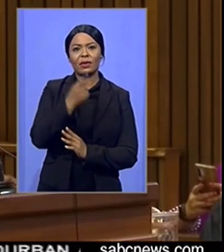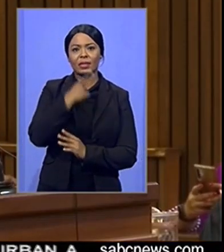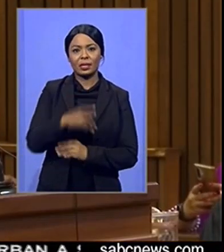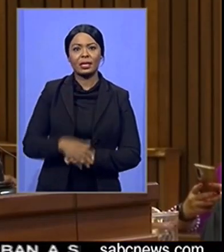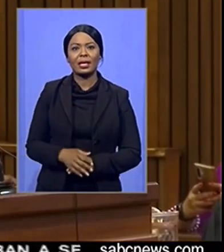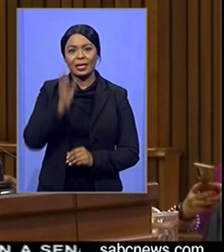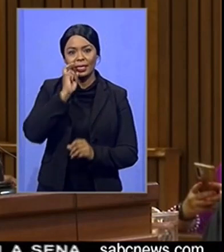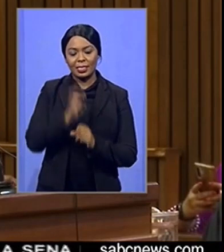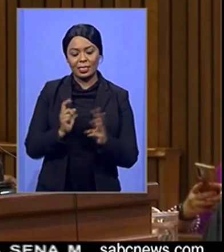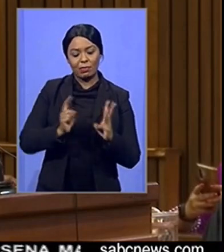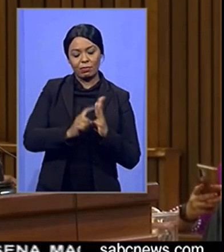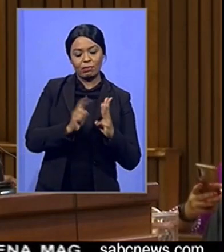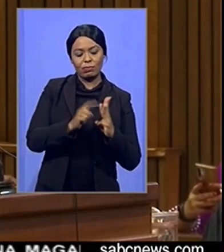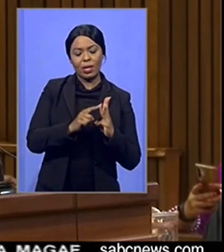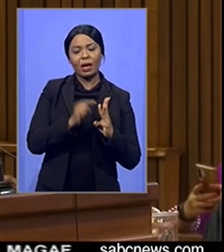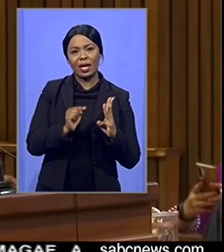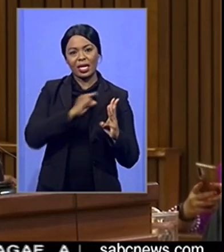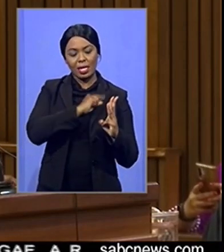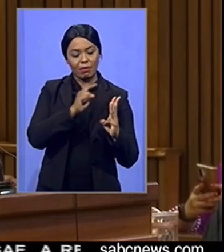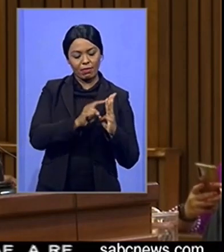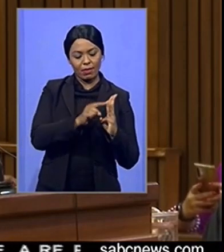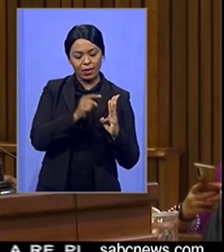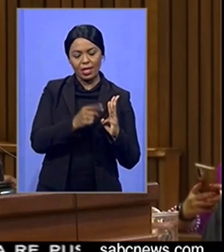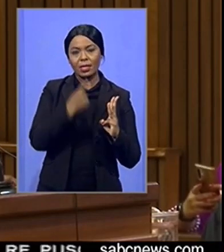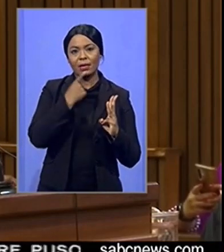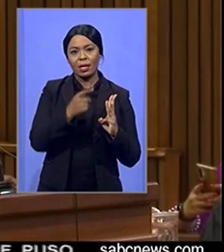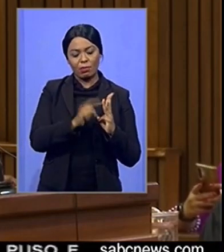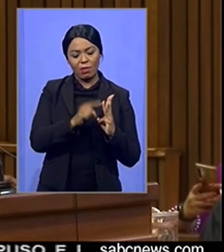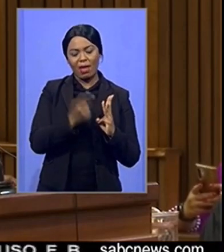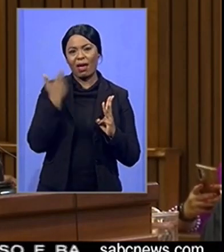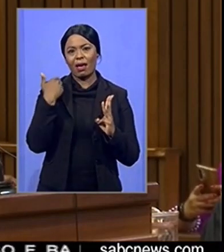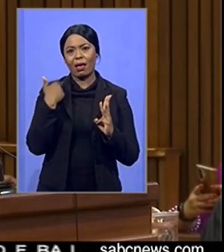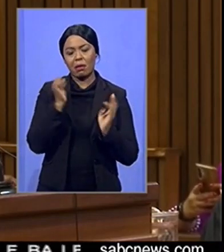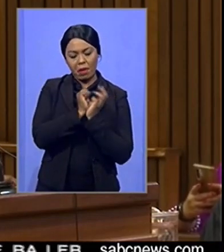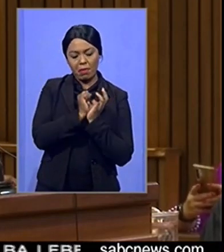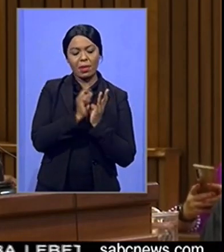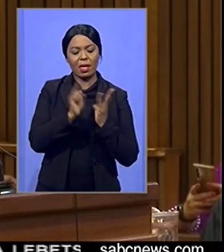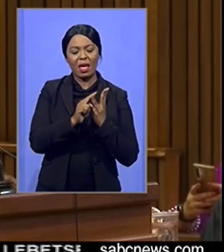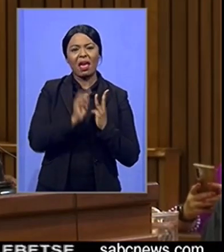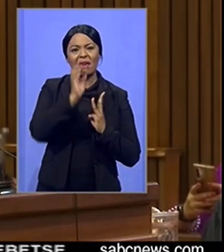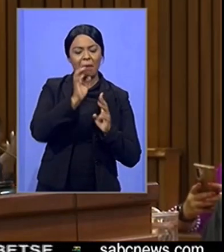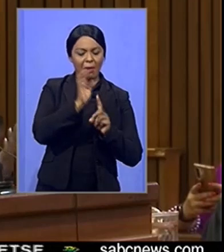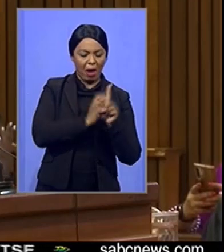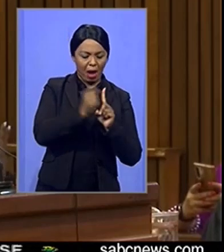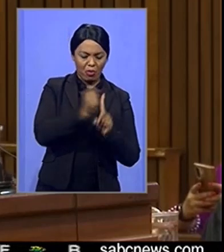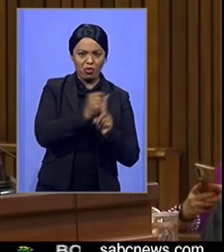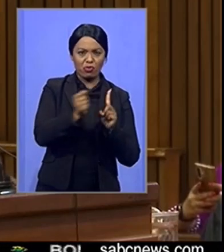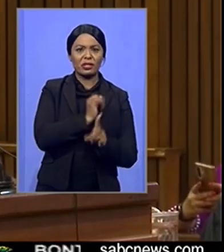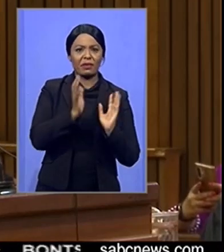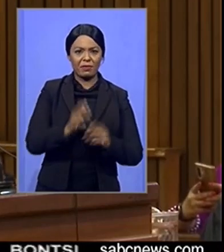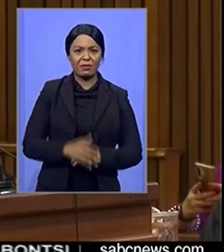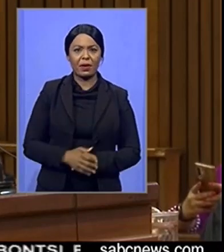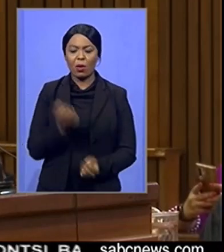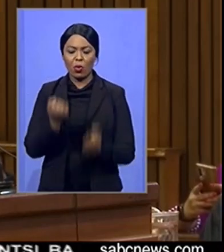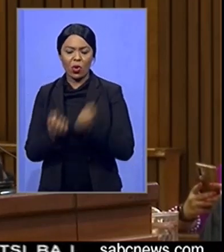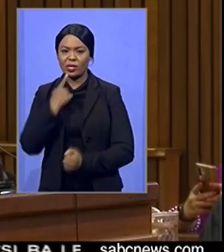molatofadiwa boraro le le ka ga go tsholwa ga gagwe makgwakgwa kwa kgolegelong. Me kgotlatshekelo e ne ya se itumelele